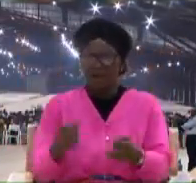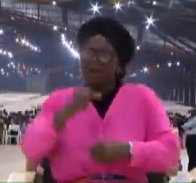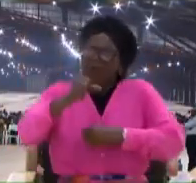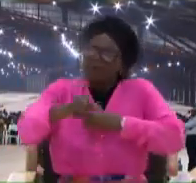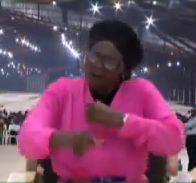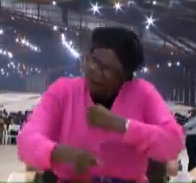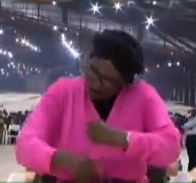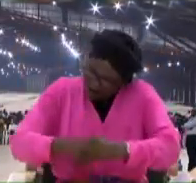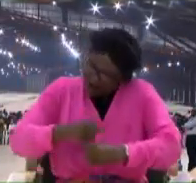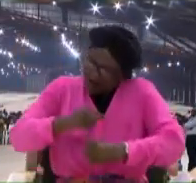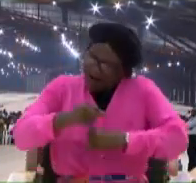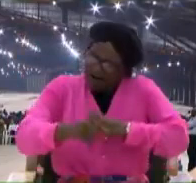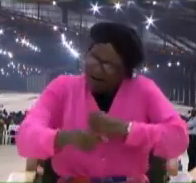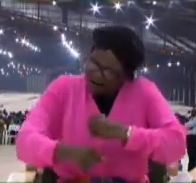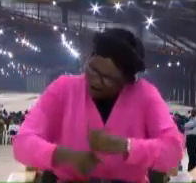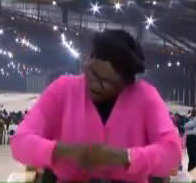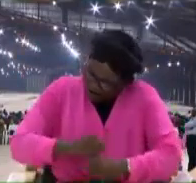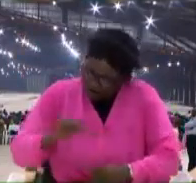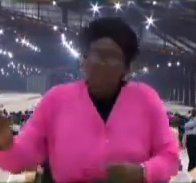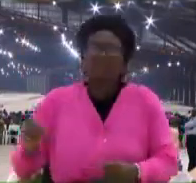pigs for food.